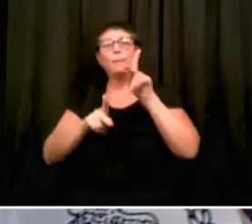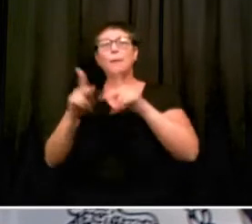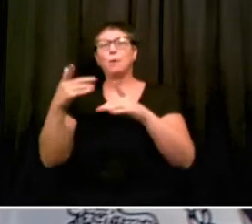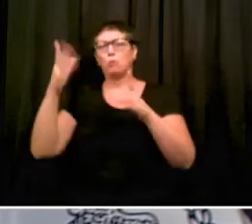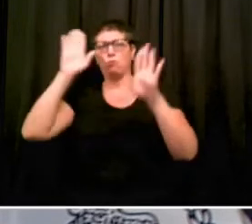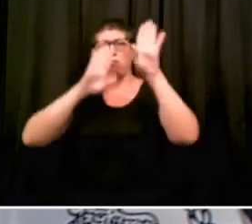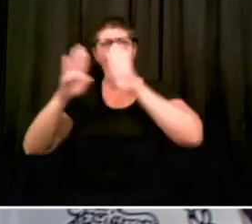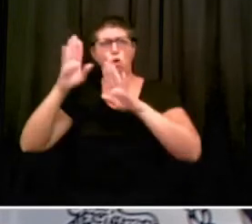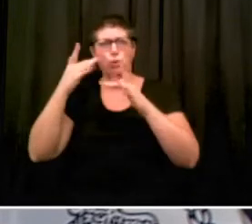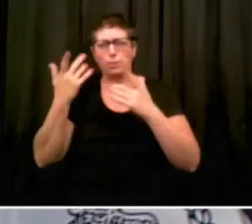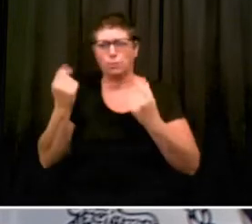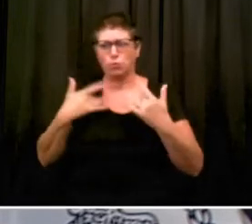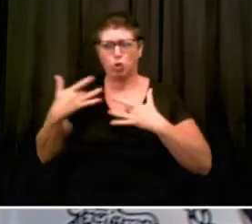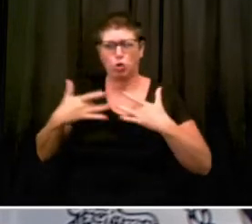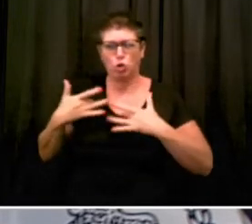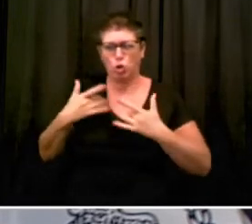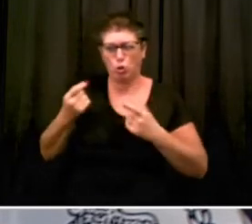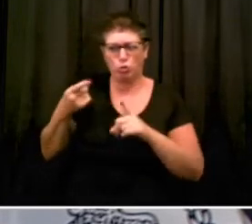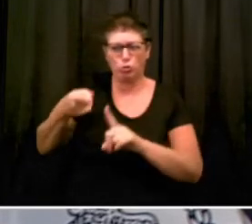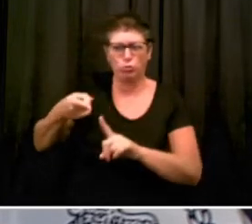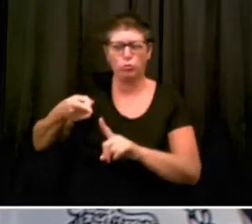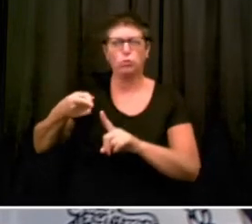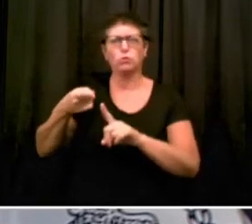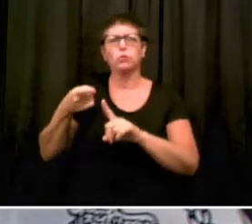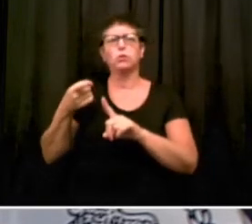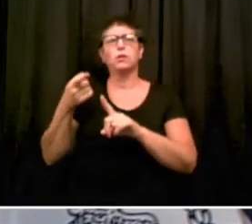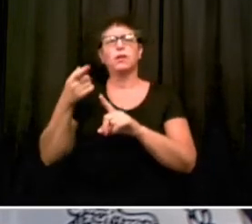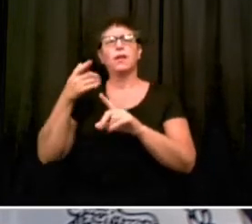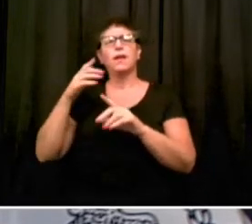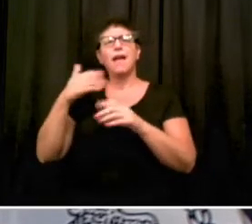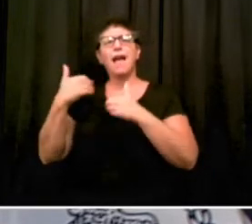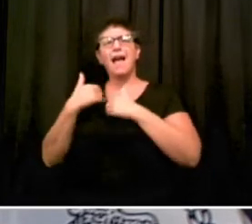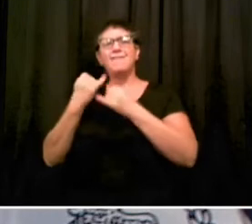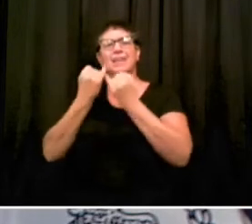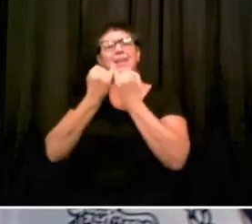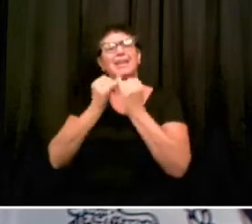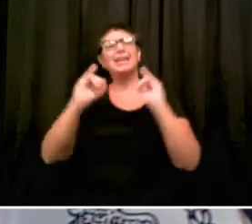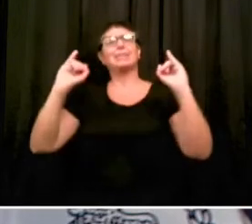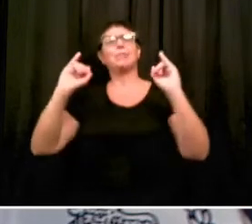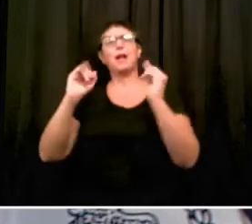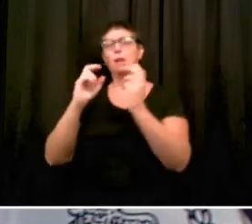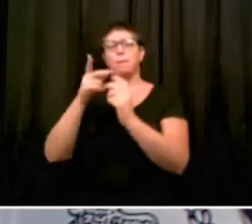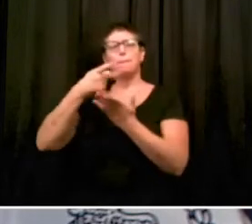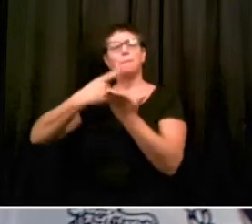Police Corruption and the independent panel that Commissioner Shea mentioned